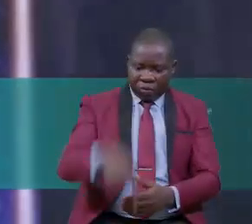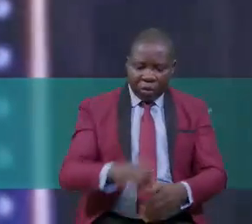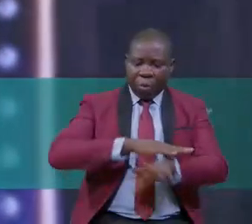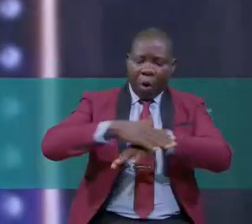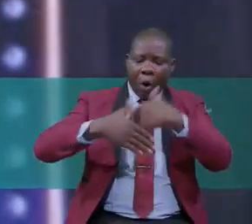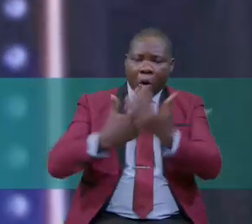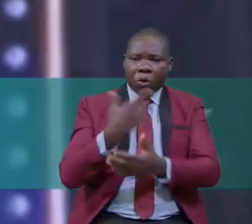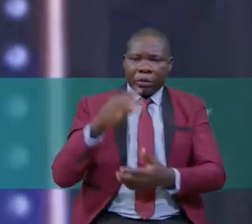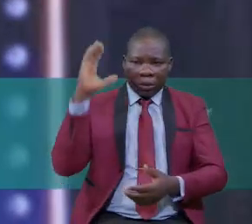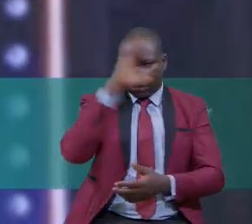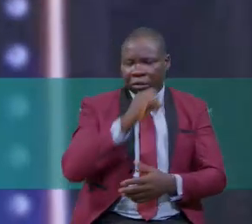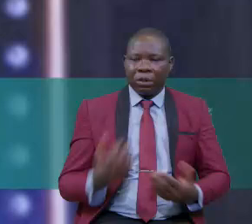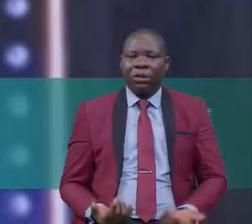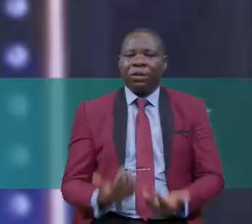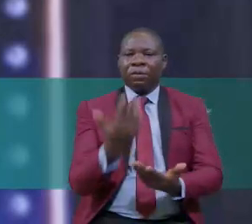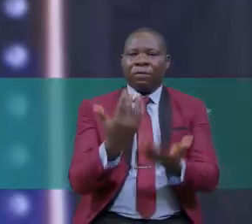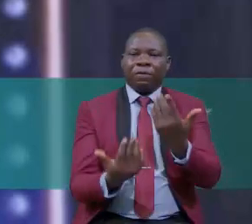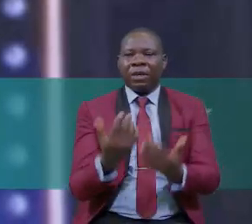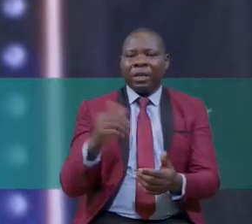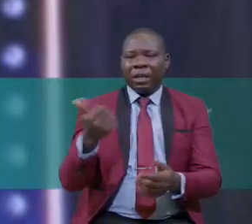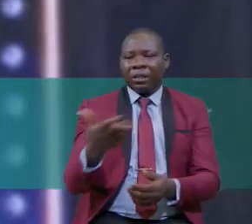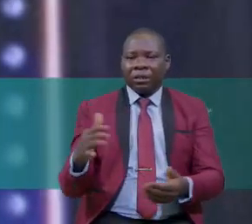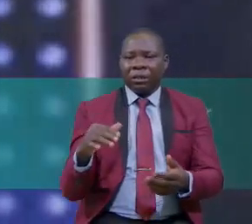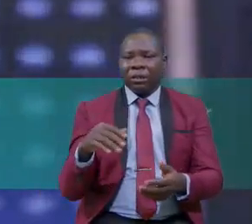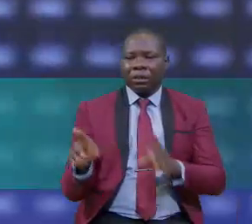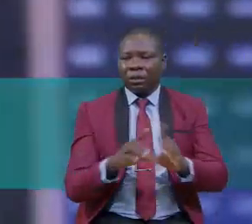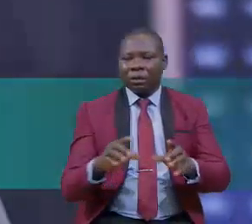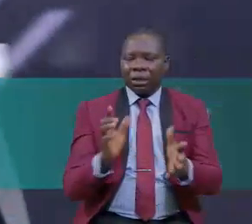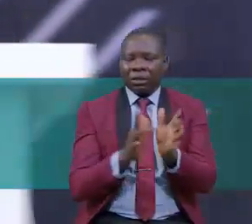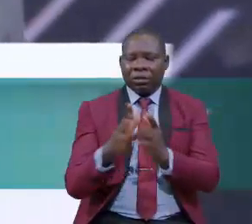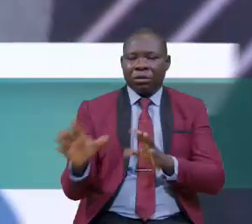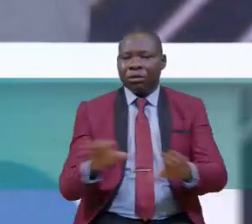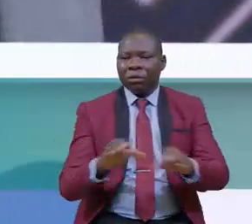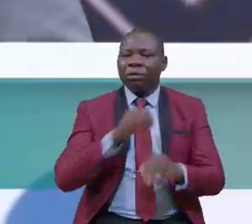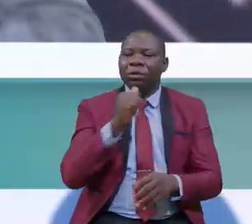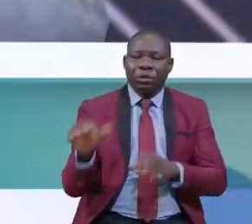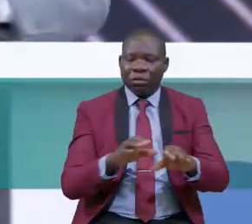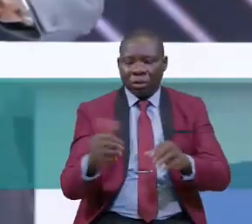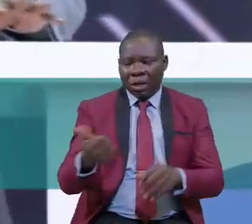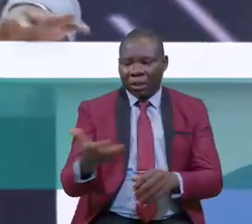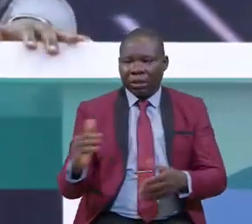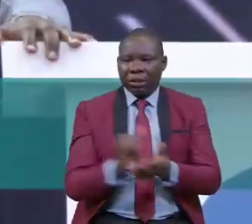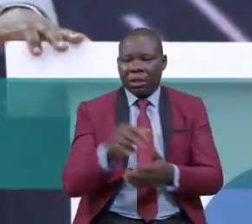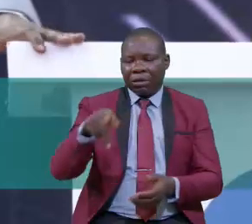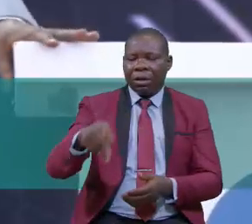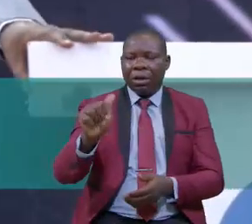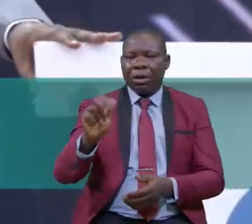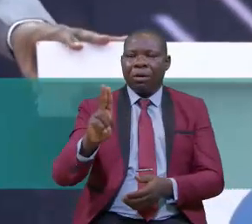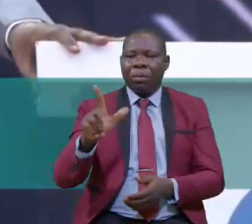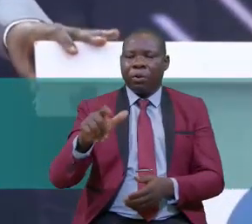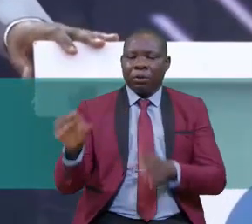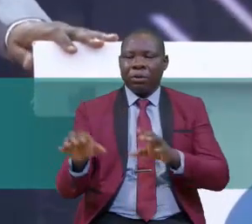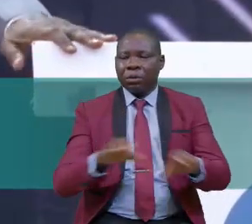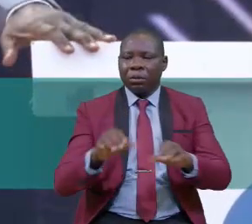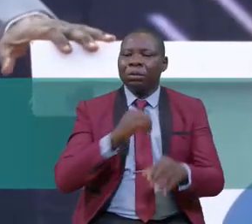anything Jesus did not do, anything Paul did not do, anything the apostles did not do, and then we're going to this, this,